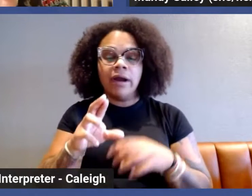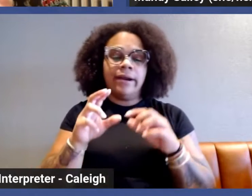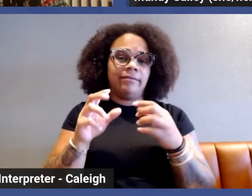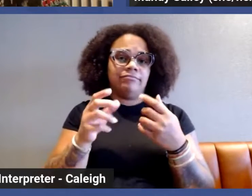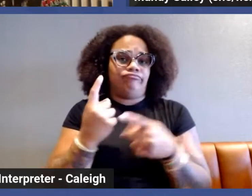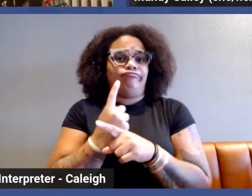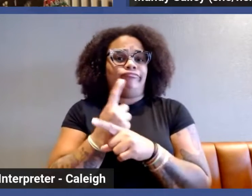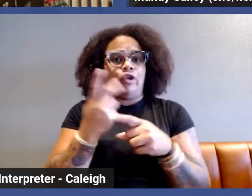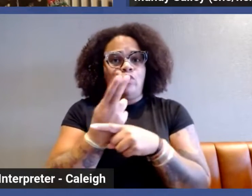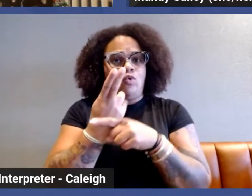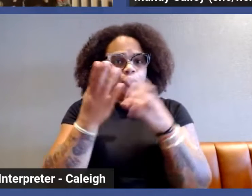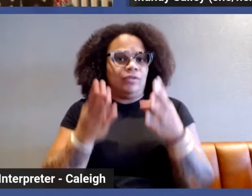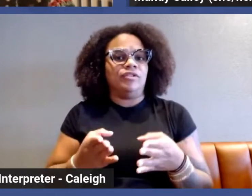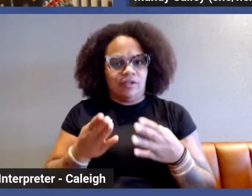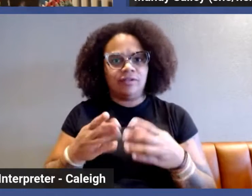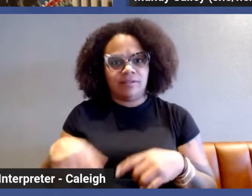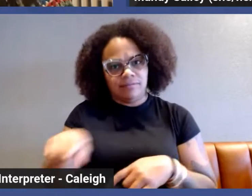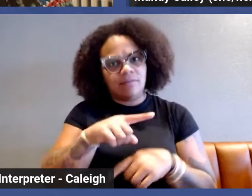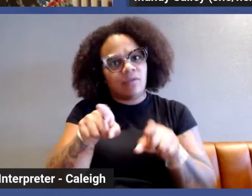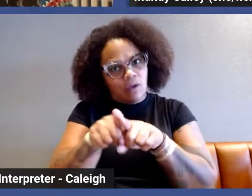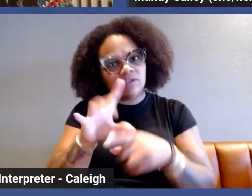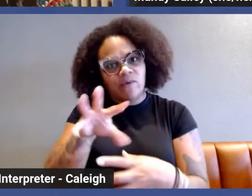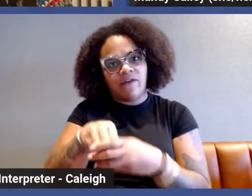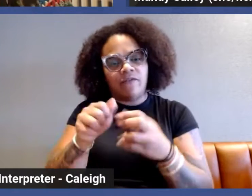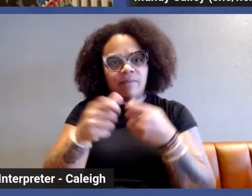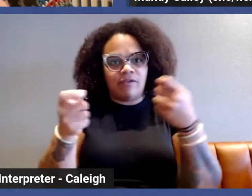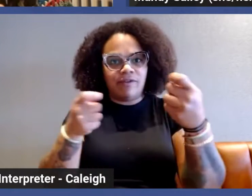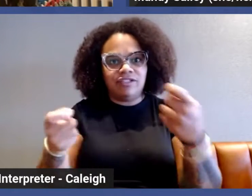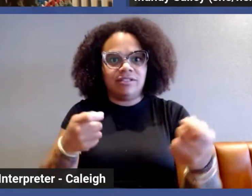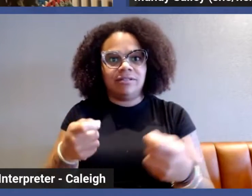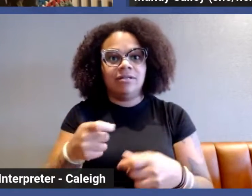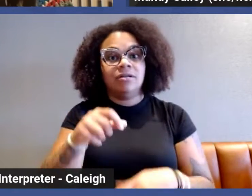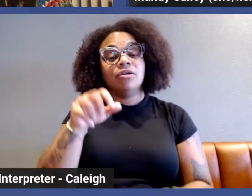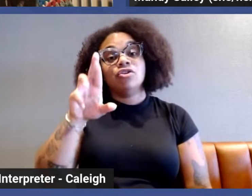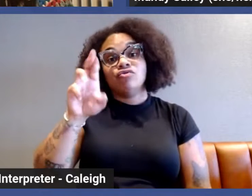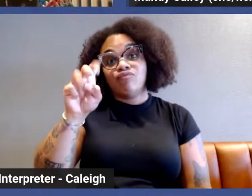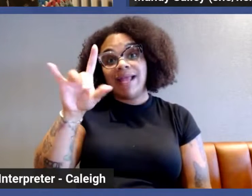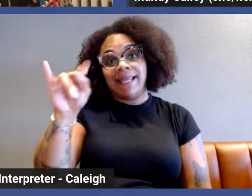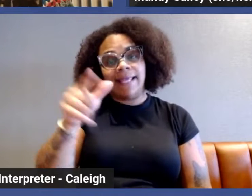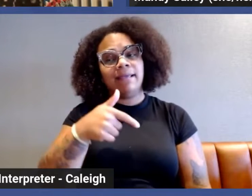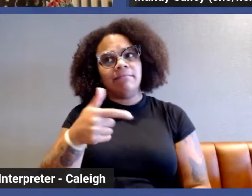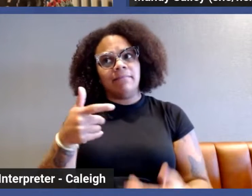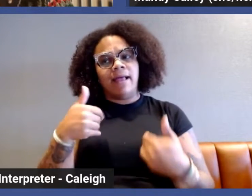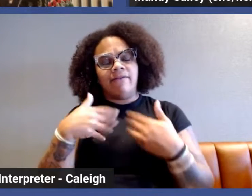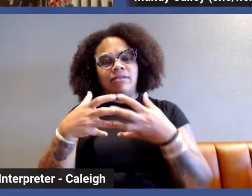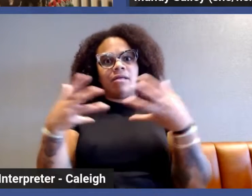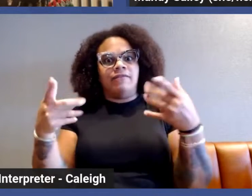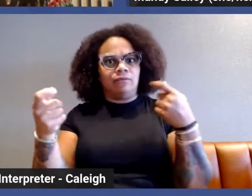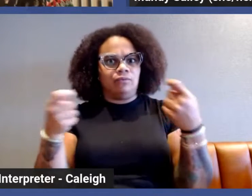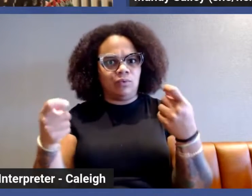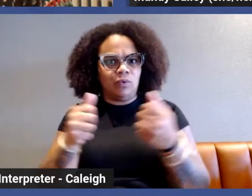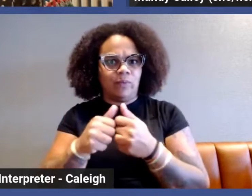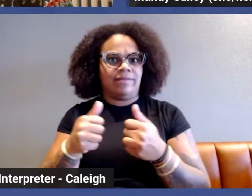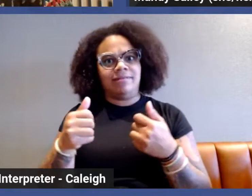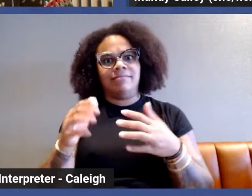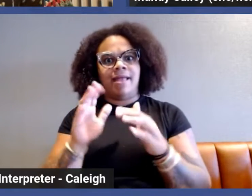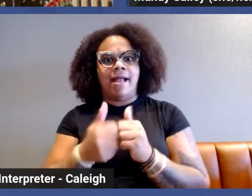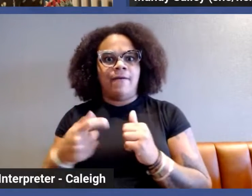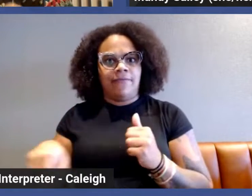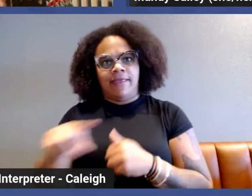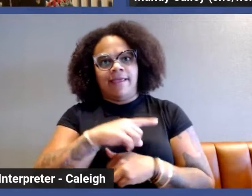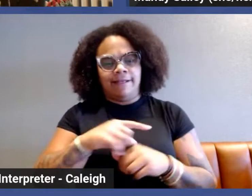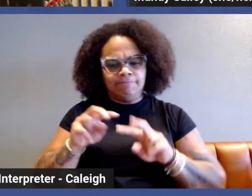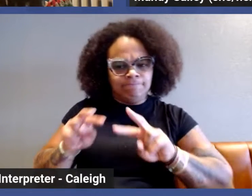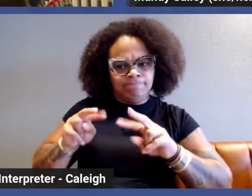in moderation, even on a site that isn't like Reddit, where they have a lot of control in the moderation. If you want to flag something